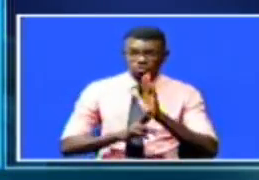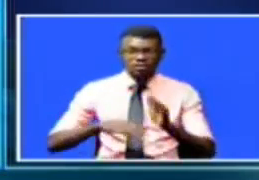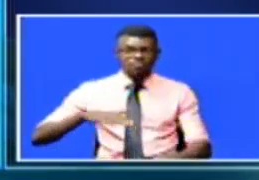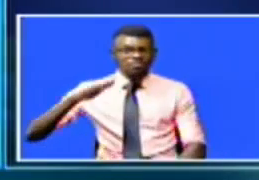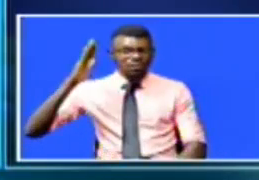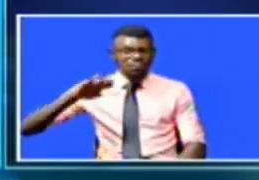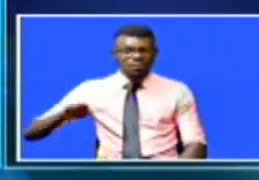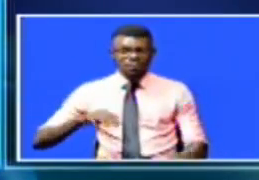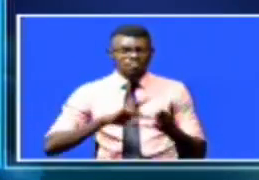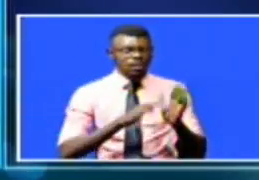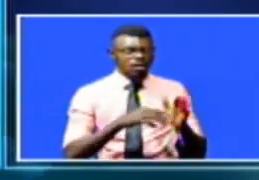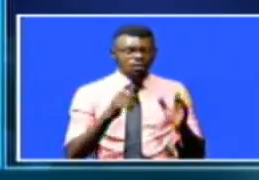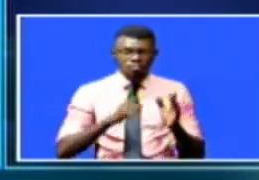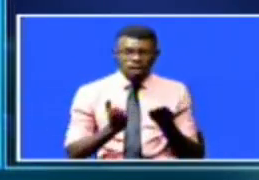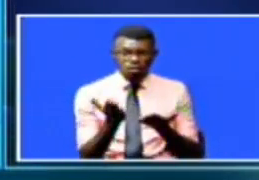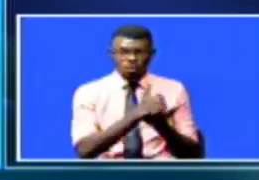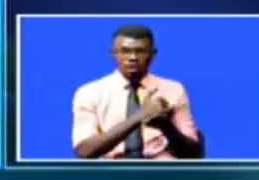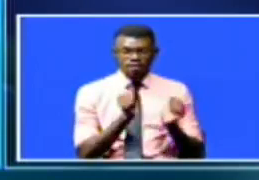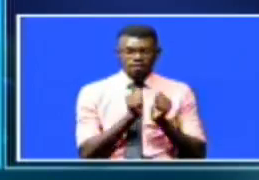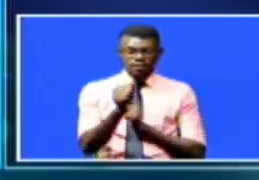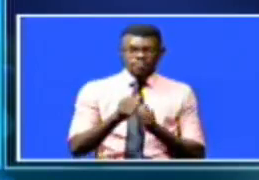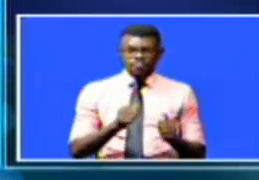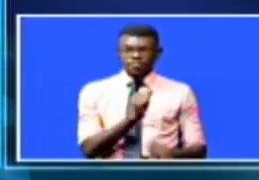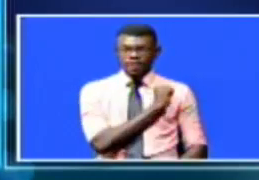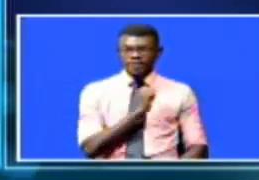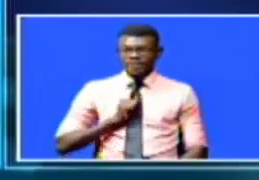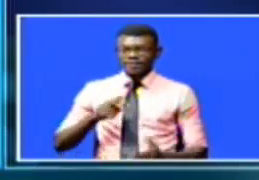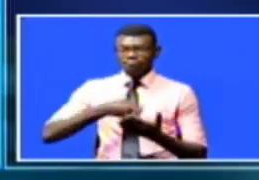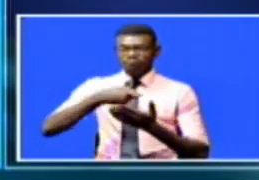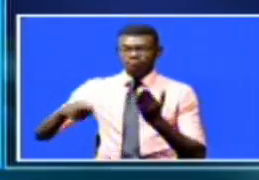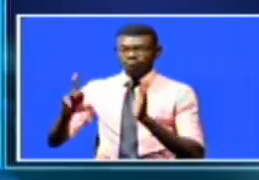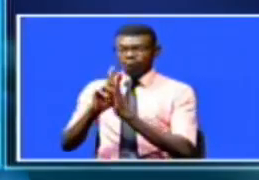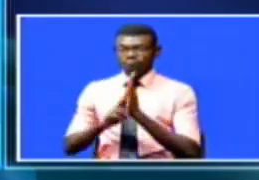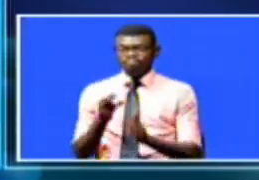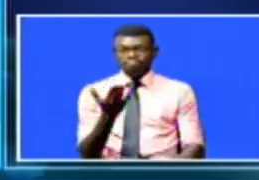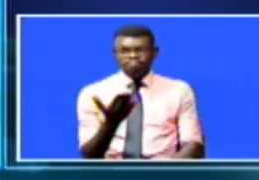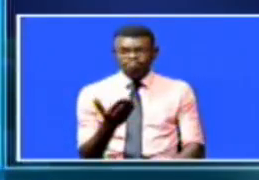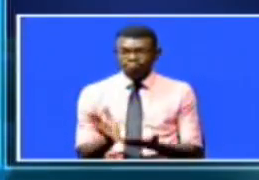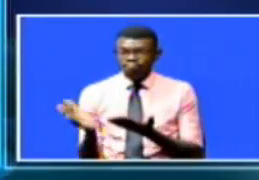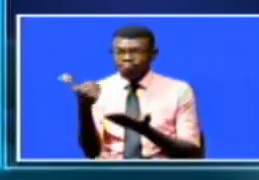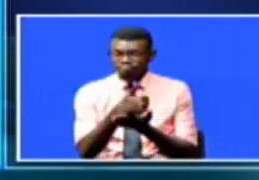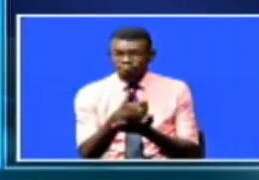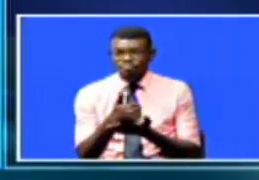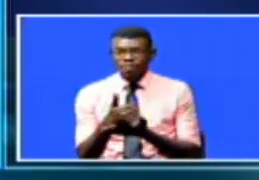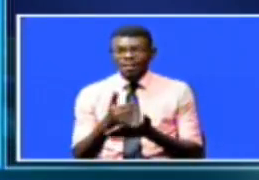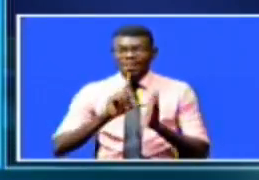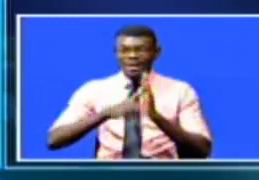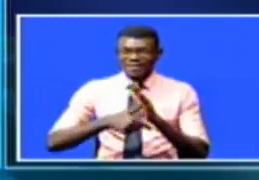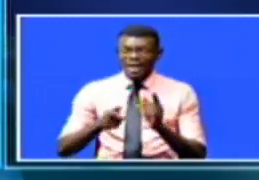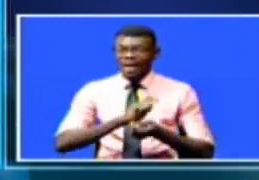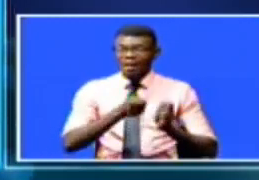he has got to get signatures of 15 senators. You know, that is in the standing orders. Get it, go and amend them,